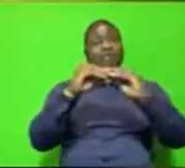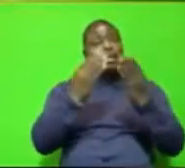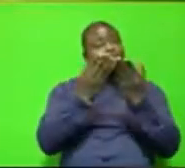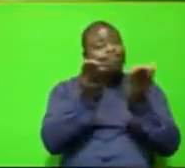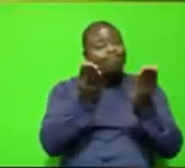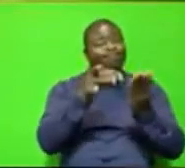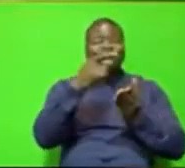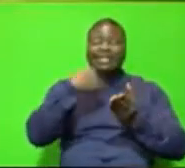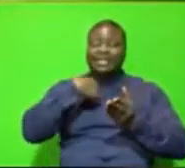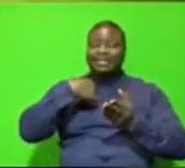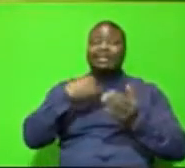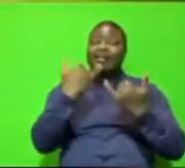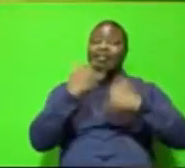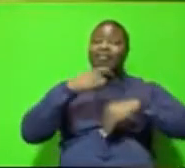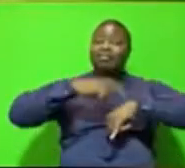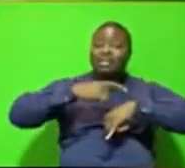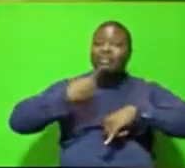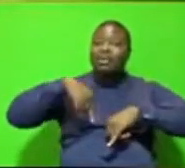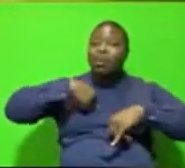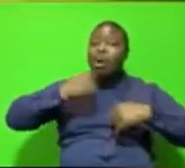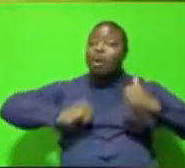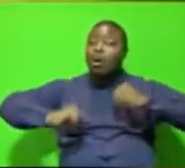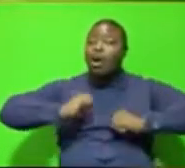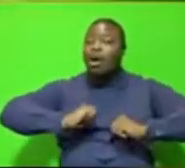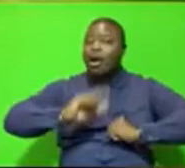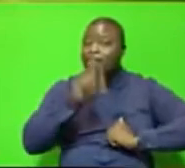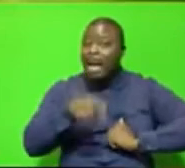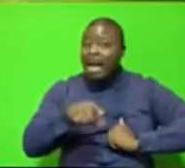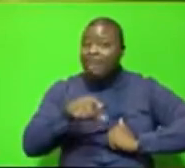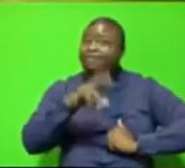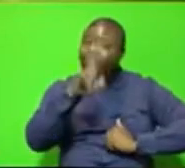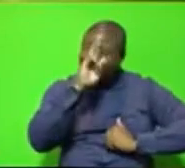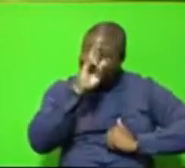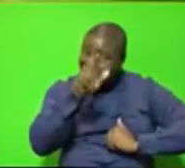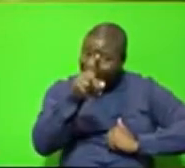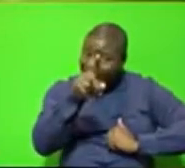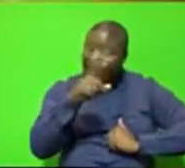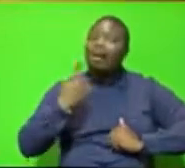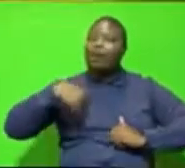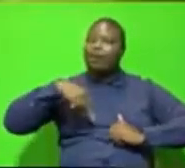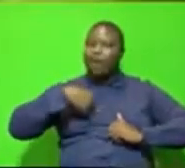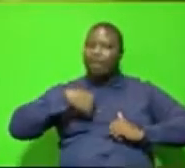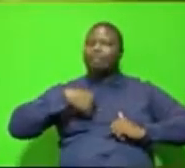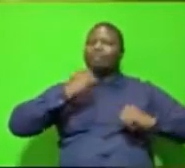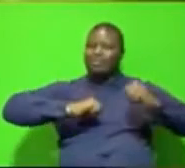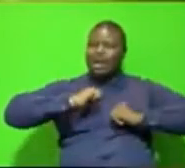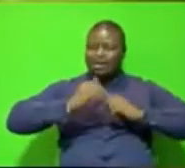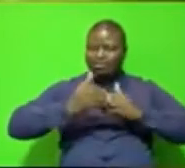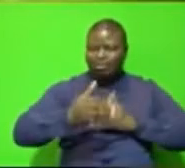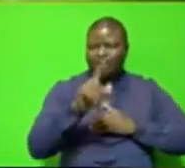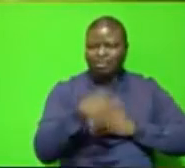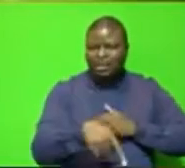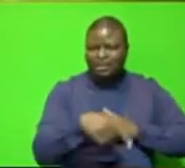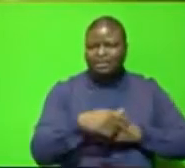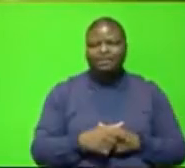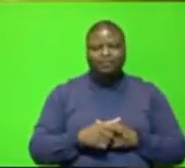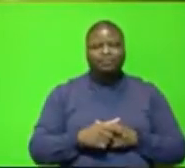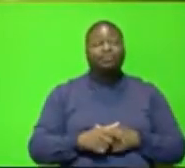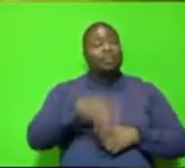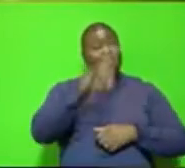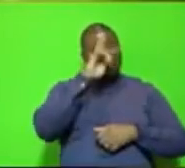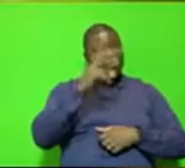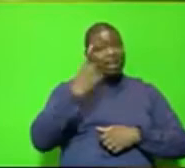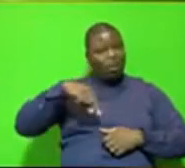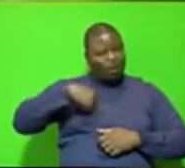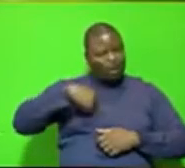to act. And let me repeat this. This is our moment to act. We are and must be